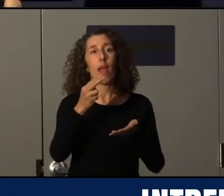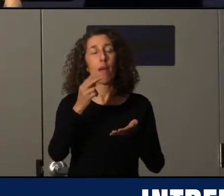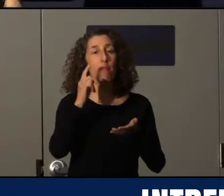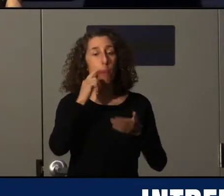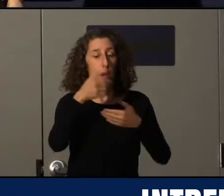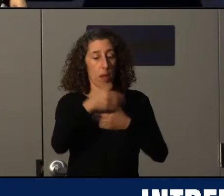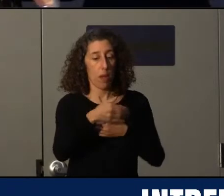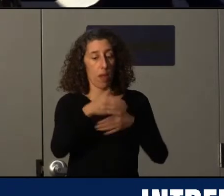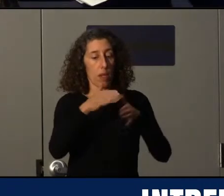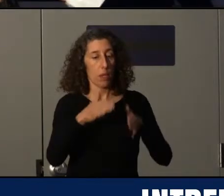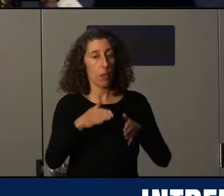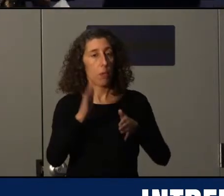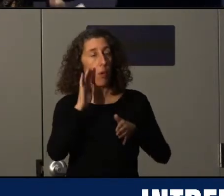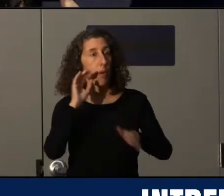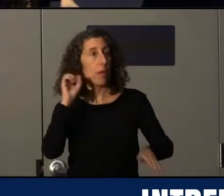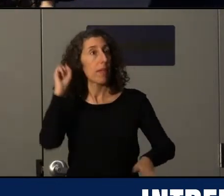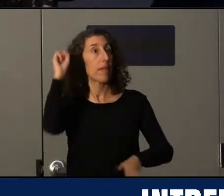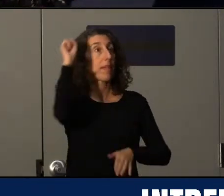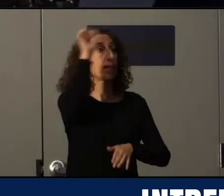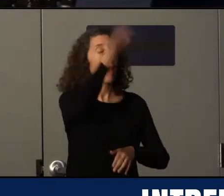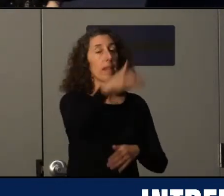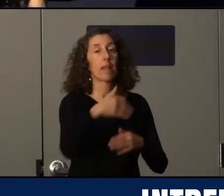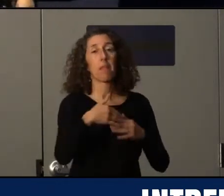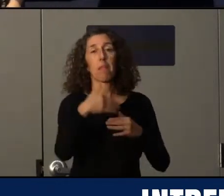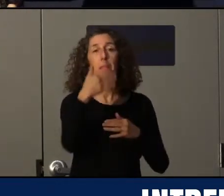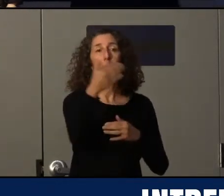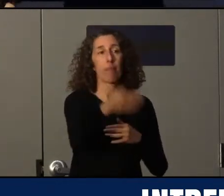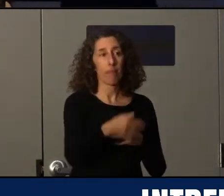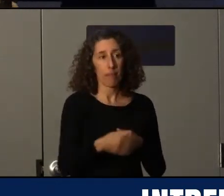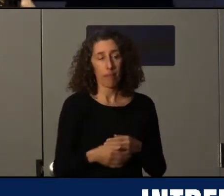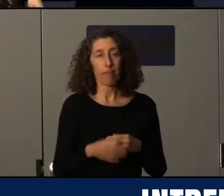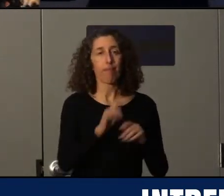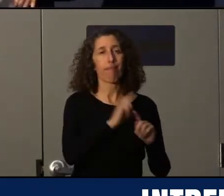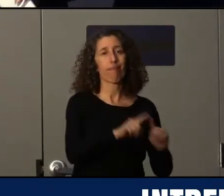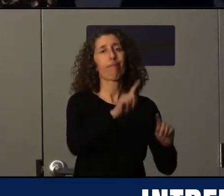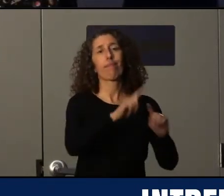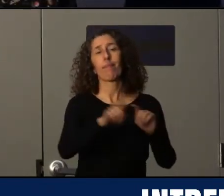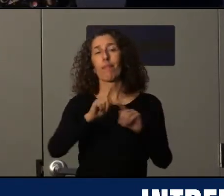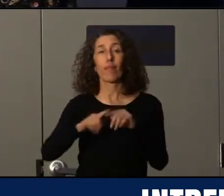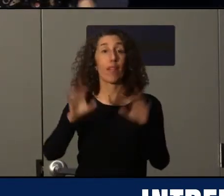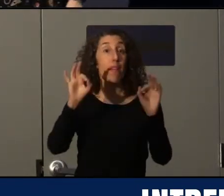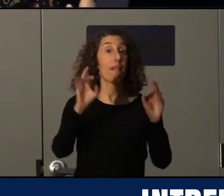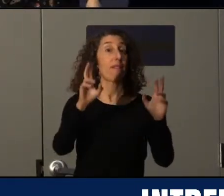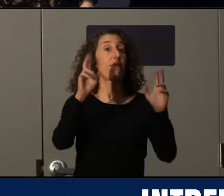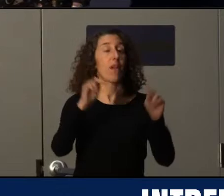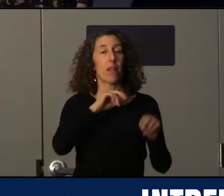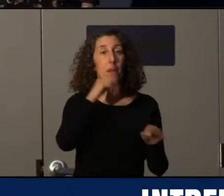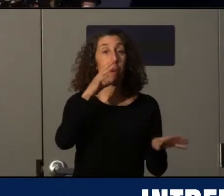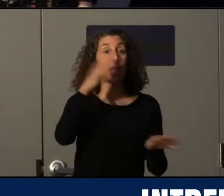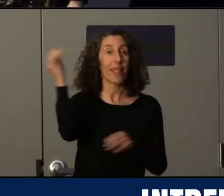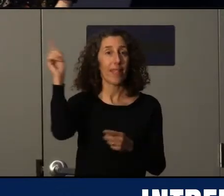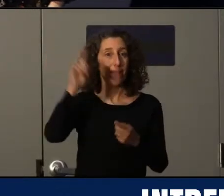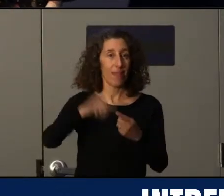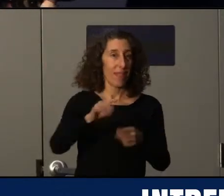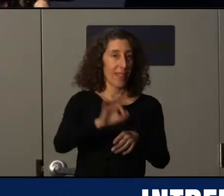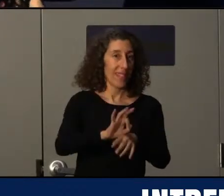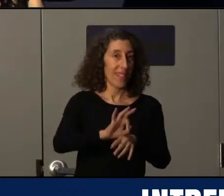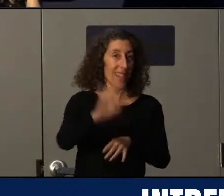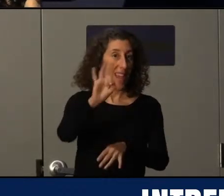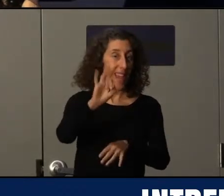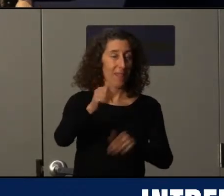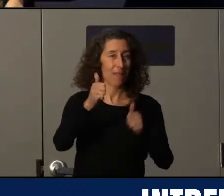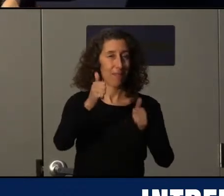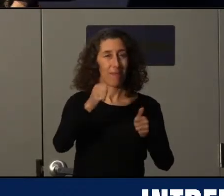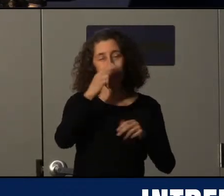space hopefully in the next year or so. So don't go anywhere. We're going to be here through 9 o'clock. And I hope you all are having